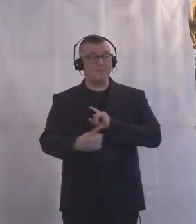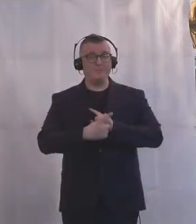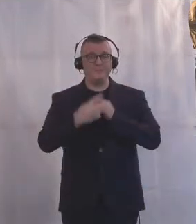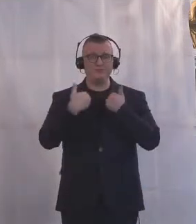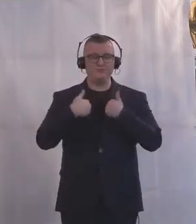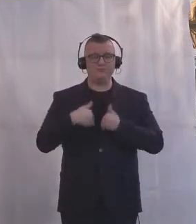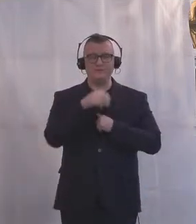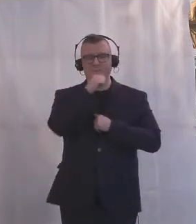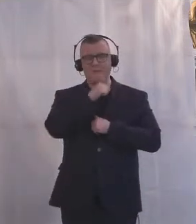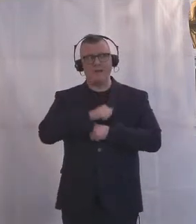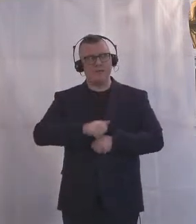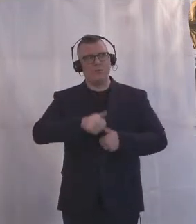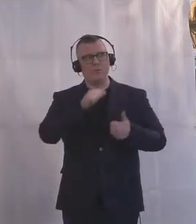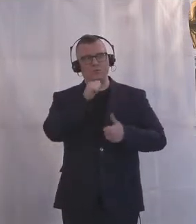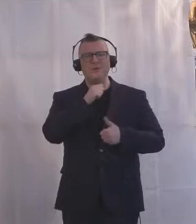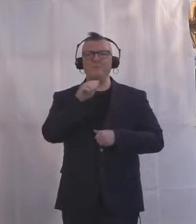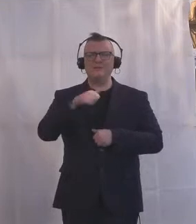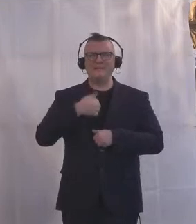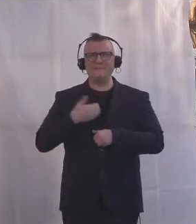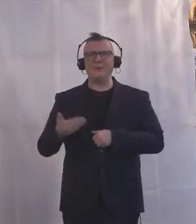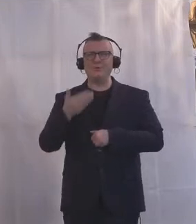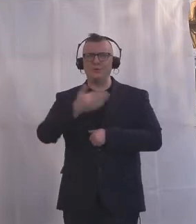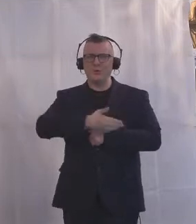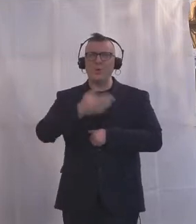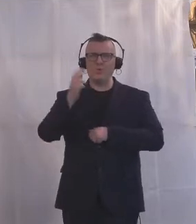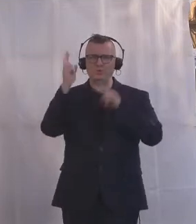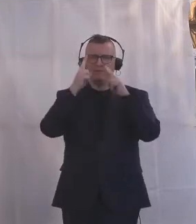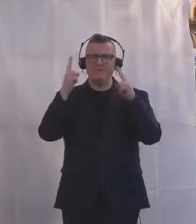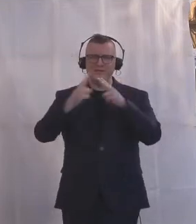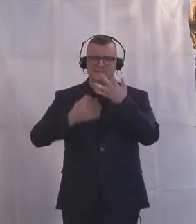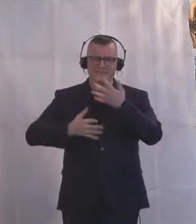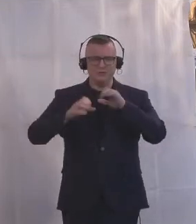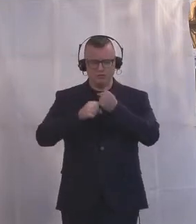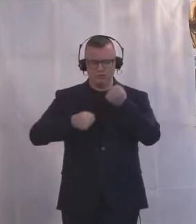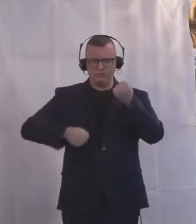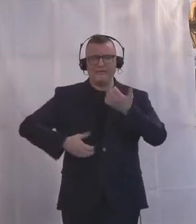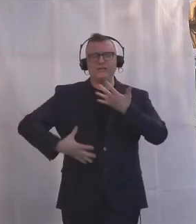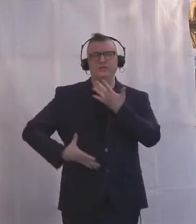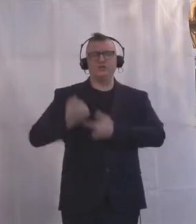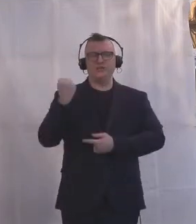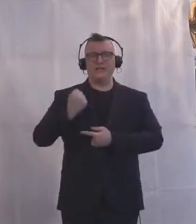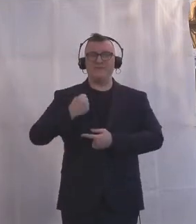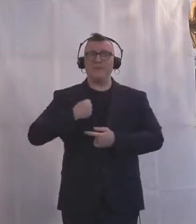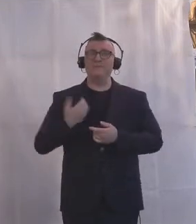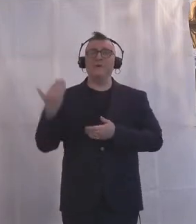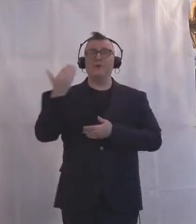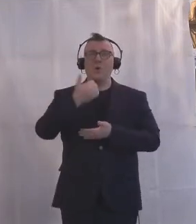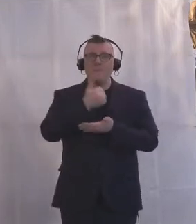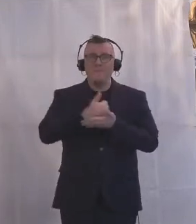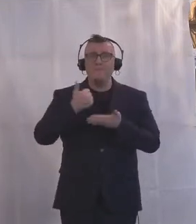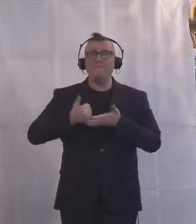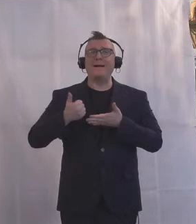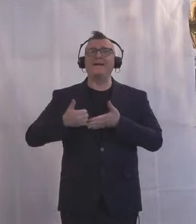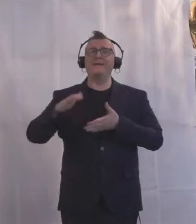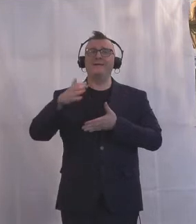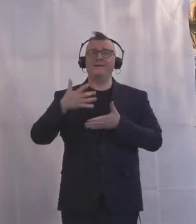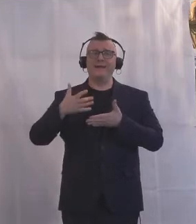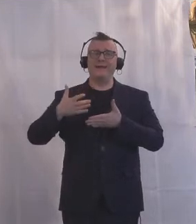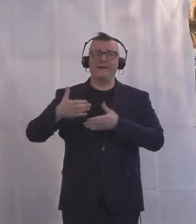did go to university. I went into the banking and the finance sector, didn't meet a rich man, and